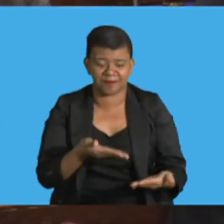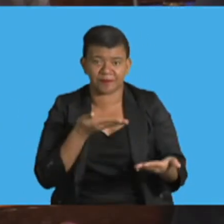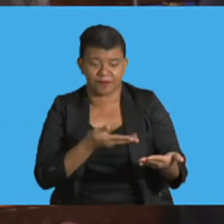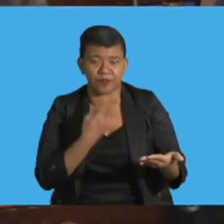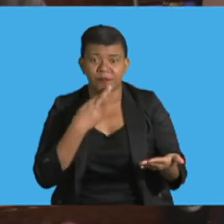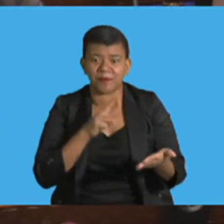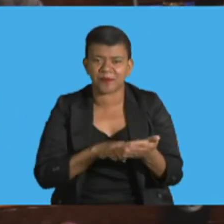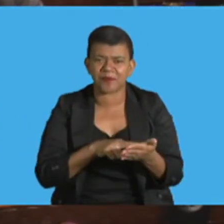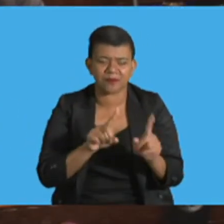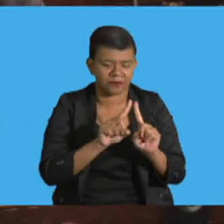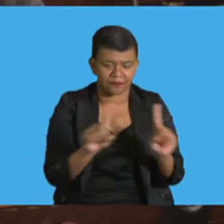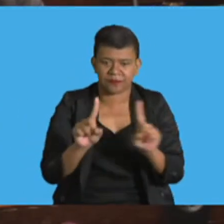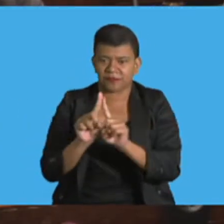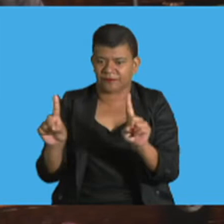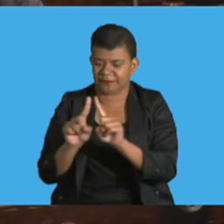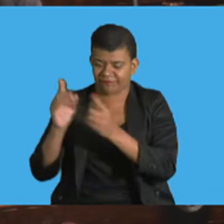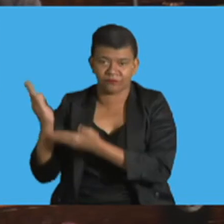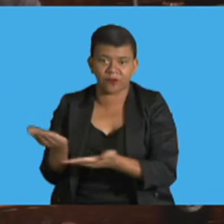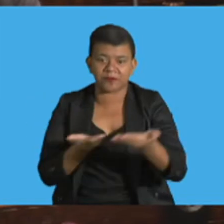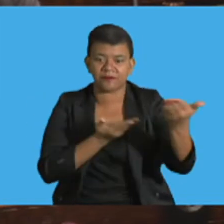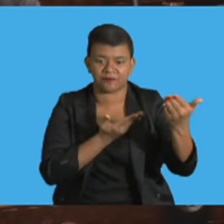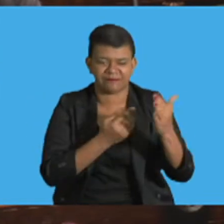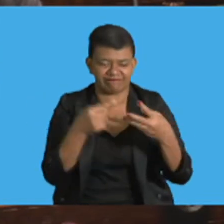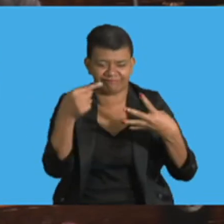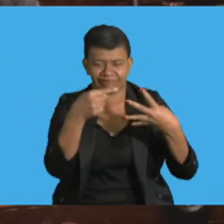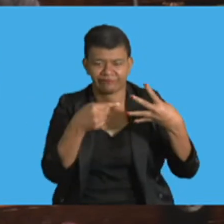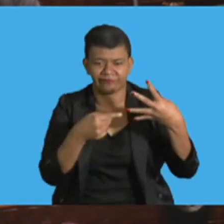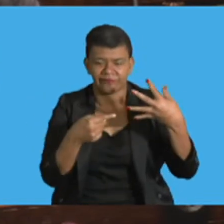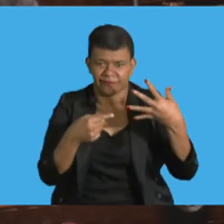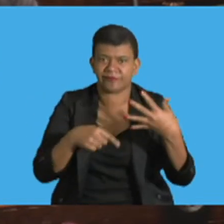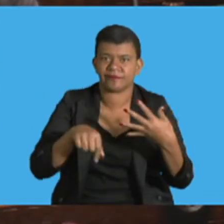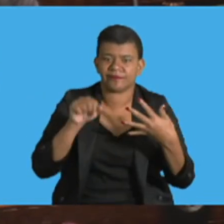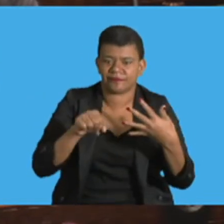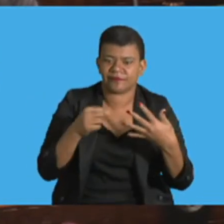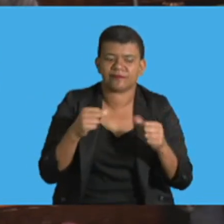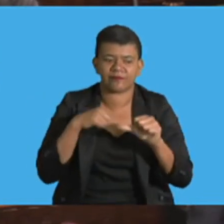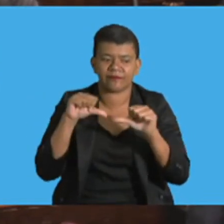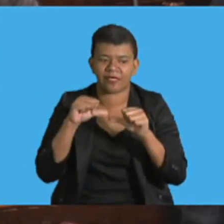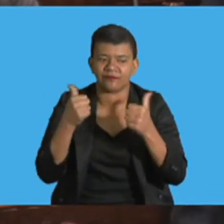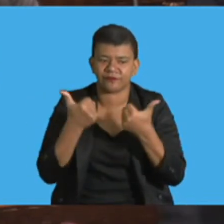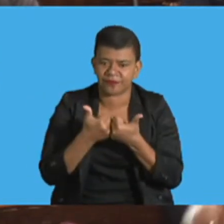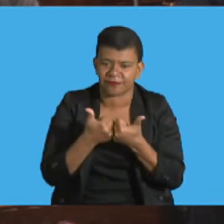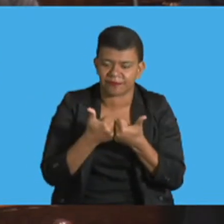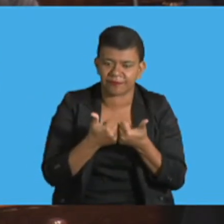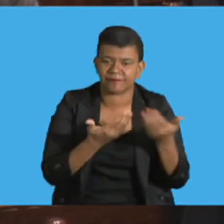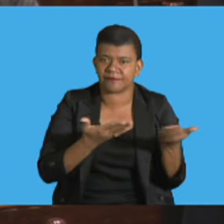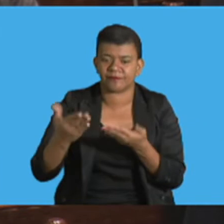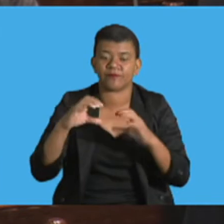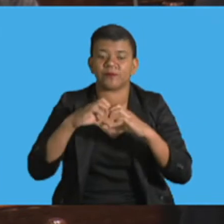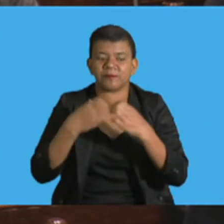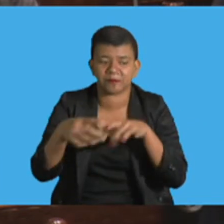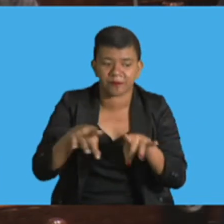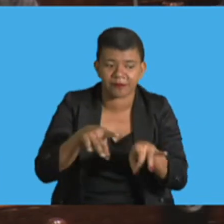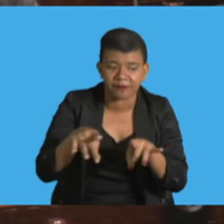of recommendations, and we wholeheartedly agree with the findings and the recommendation of the committee. I'd like to thank the